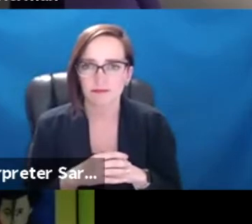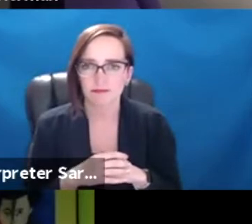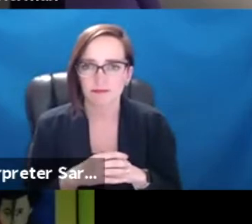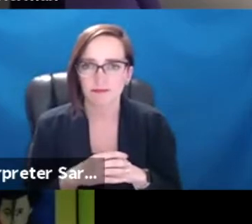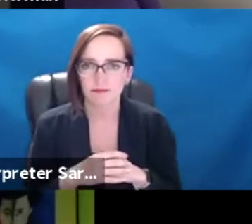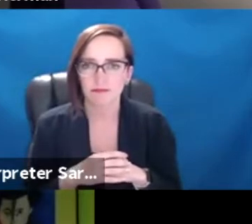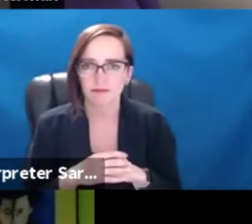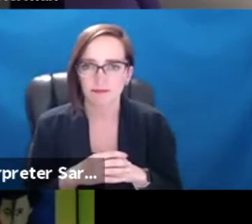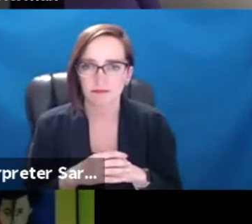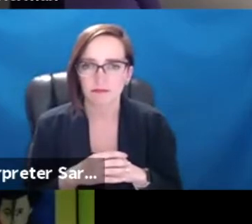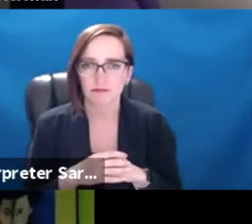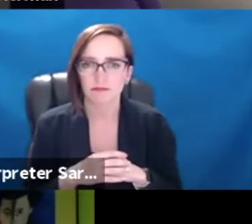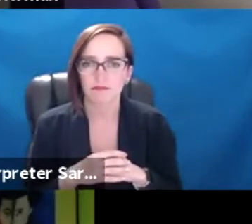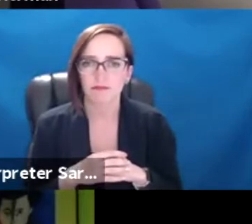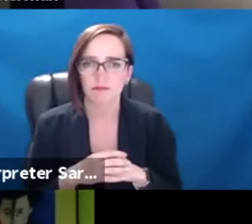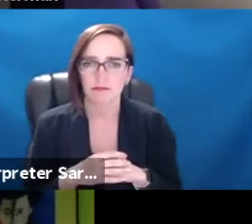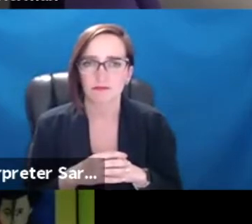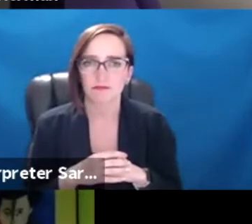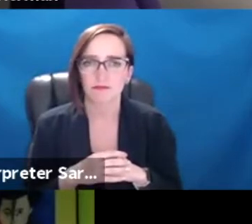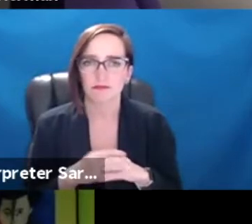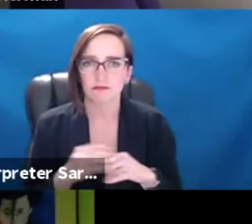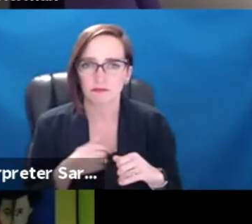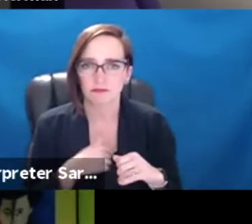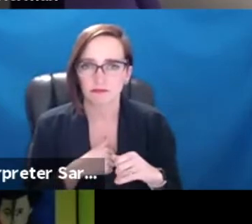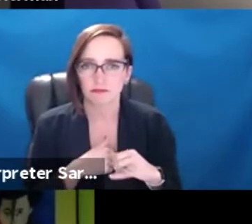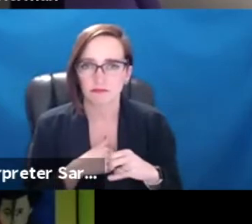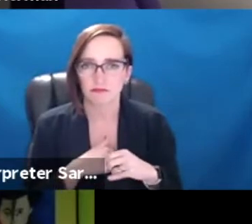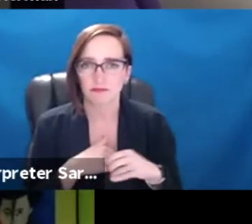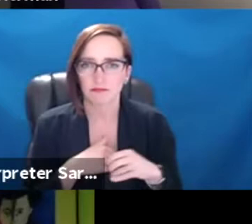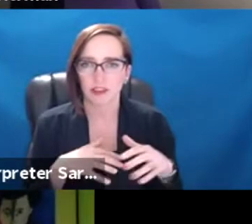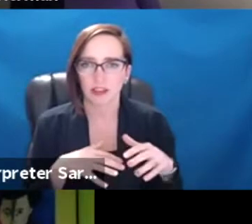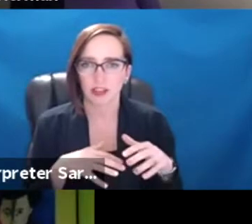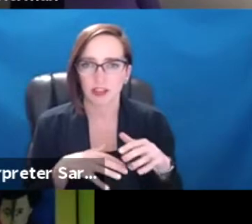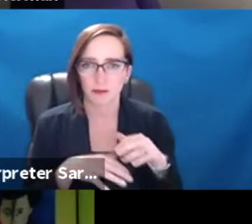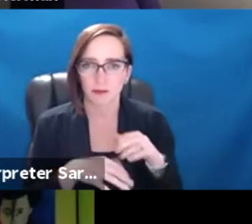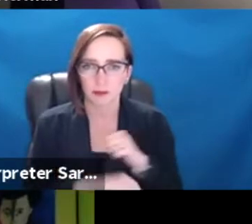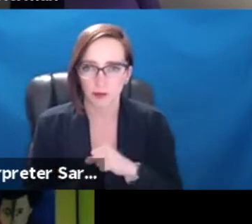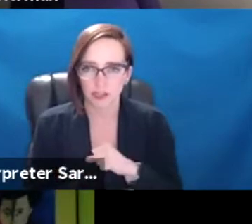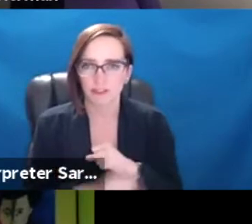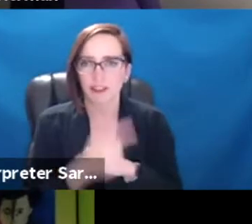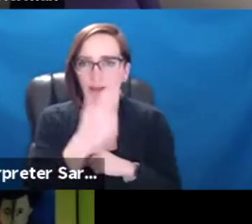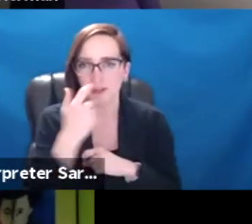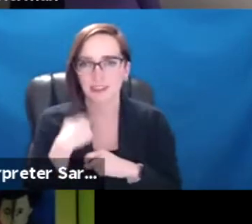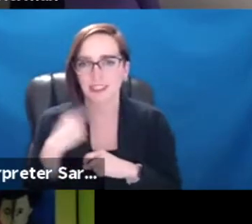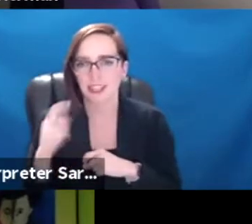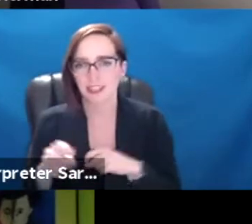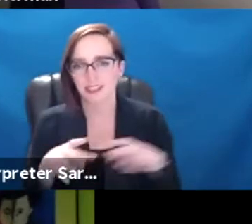strength The to much vulnerable. start. loss. I'm grieving. I'm grieving because I need to grieve.